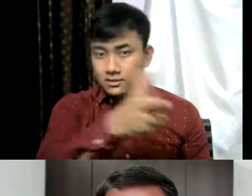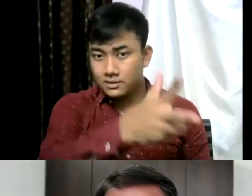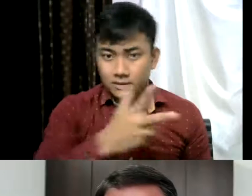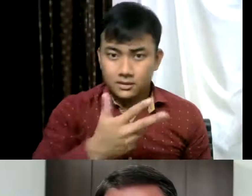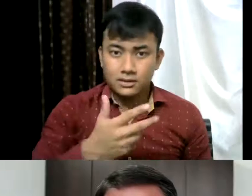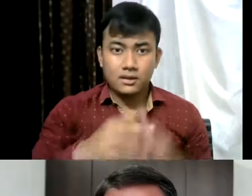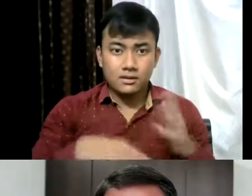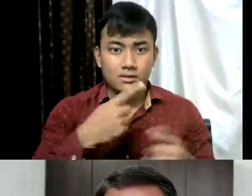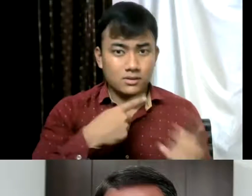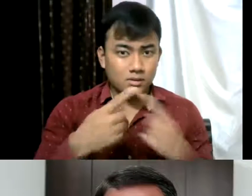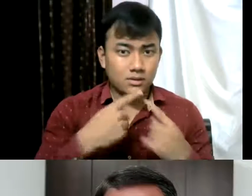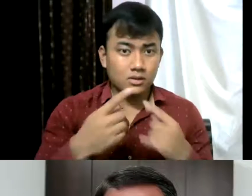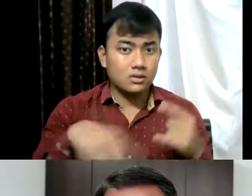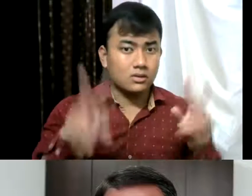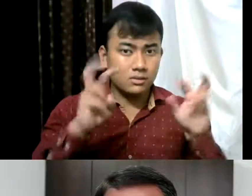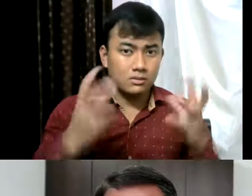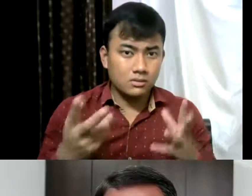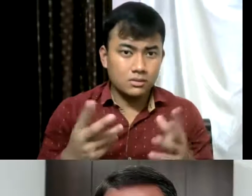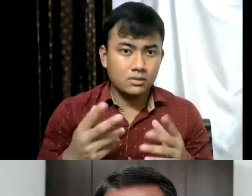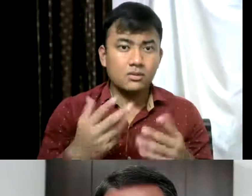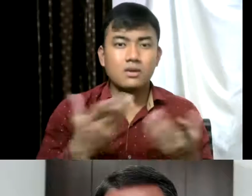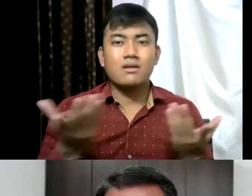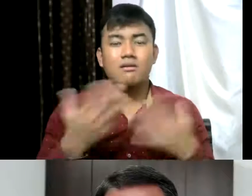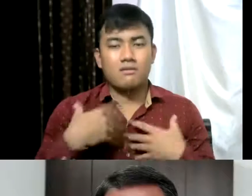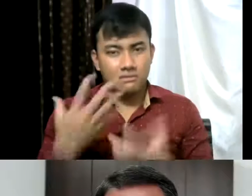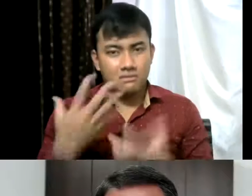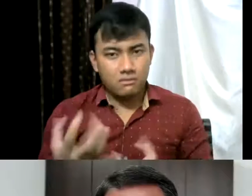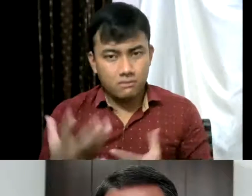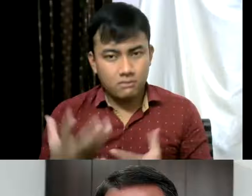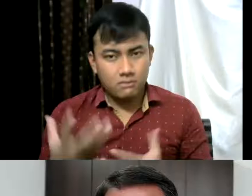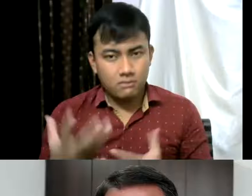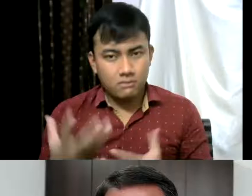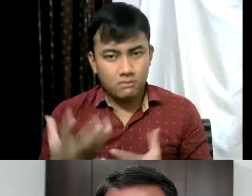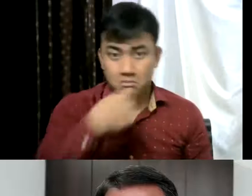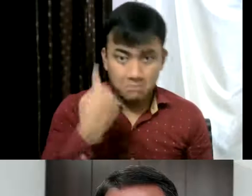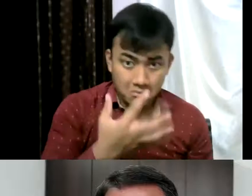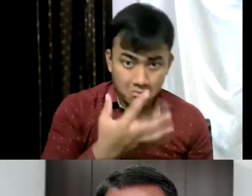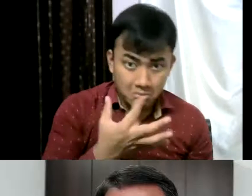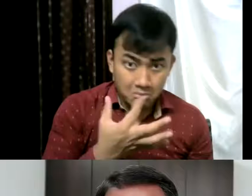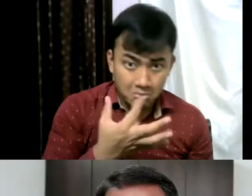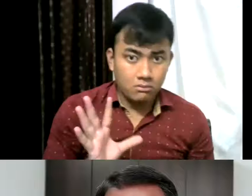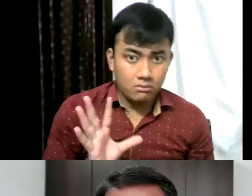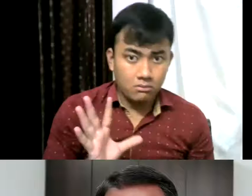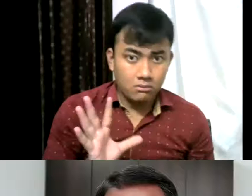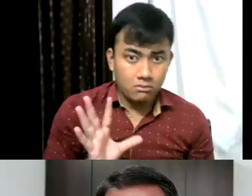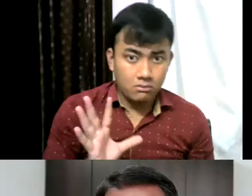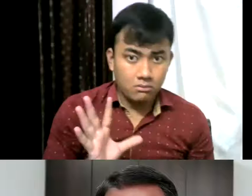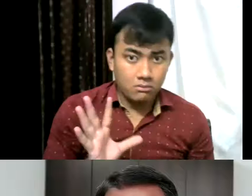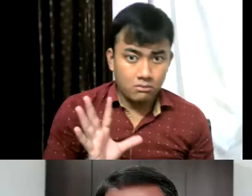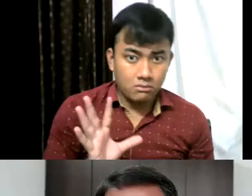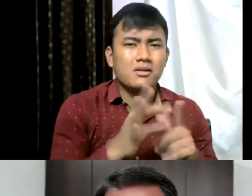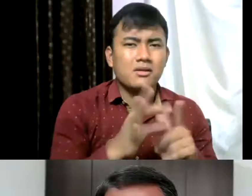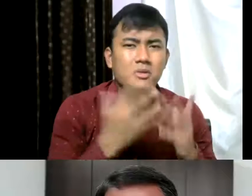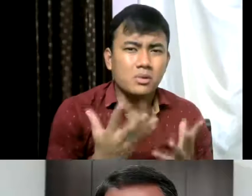about the politics of aesthetics and the politics of desirability and beauty online, why are we striving this? Shouldn't we